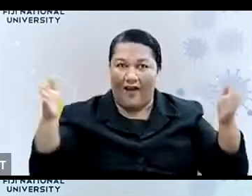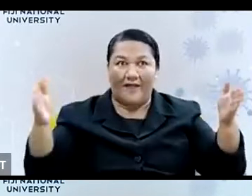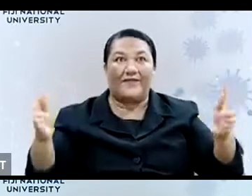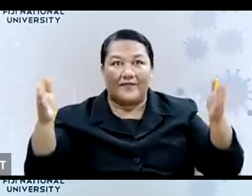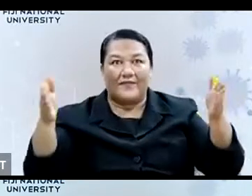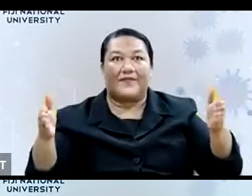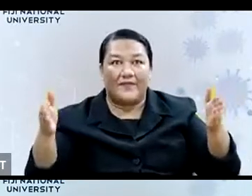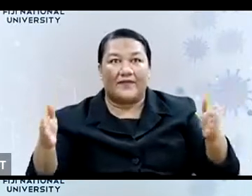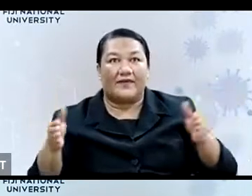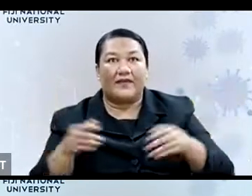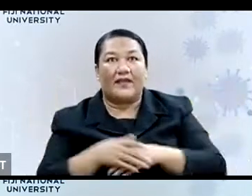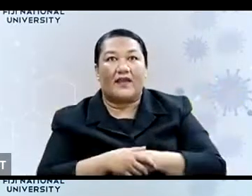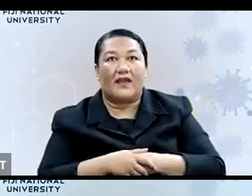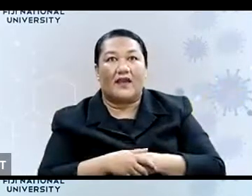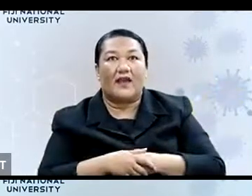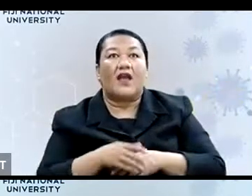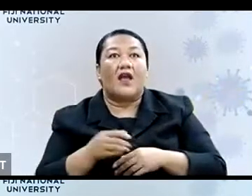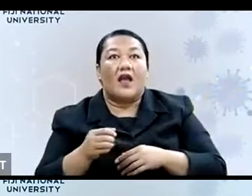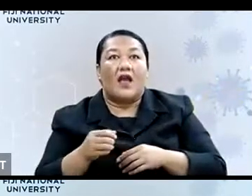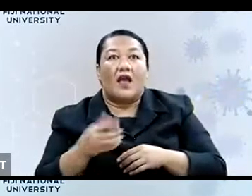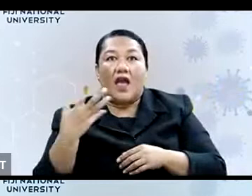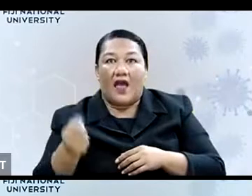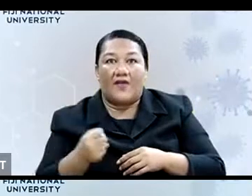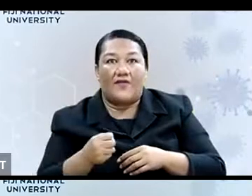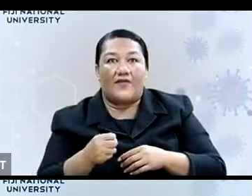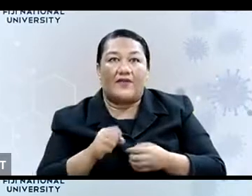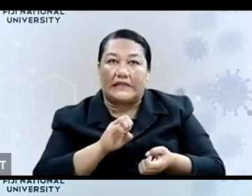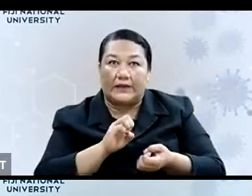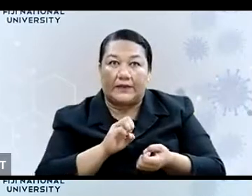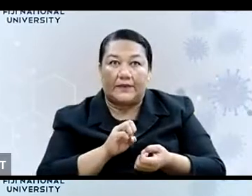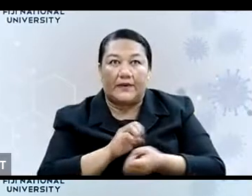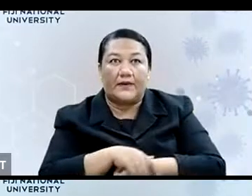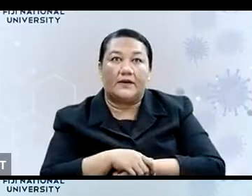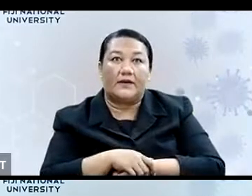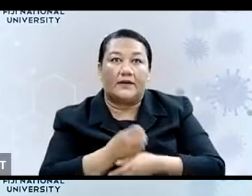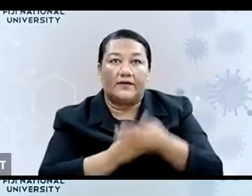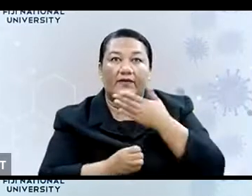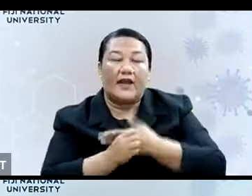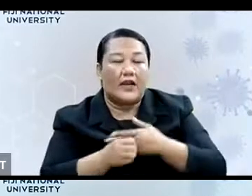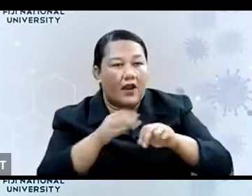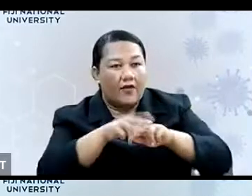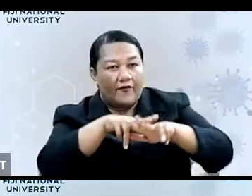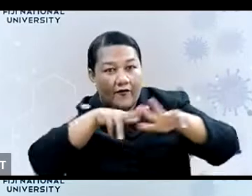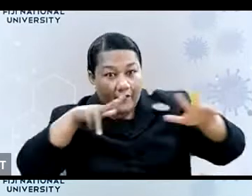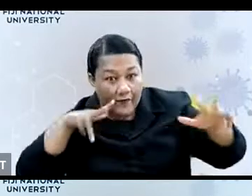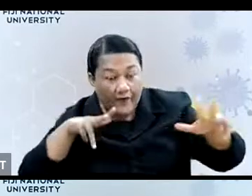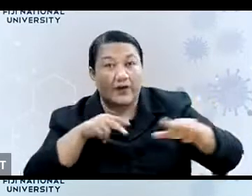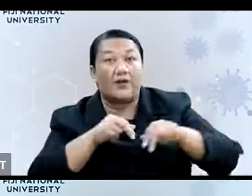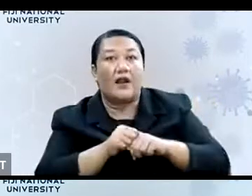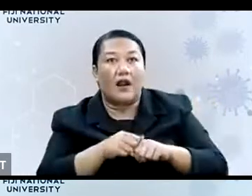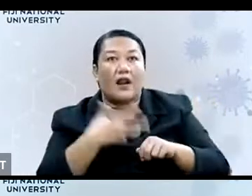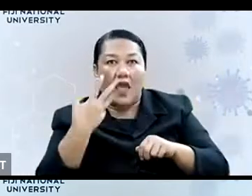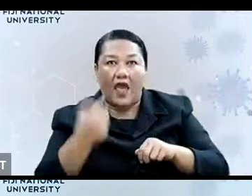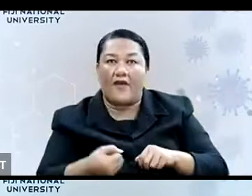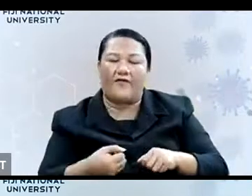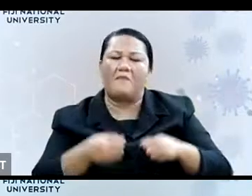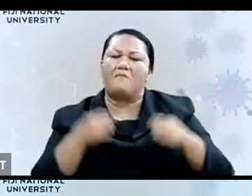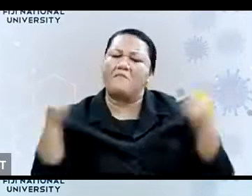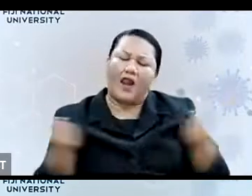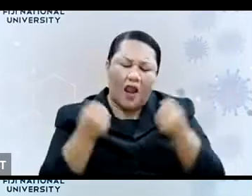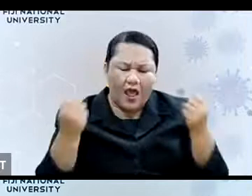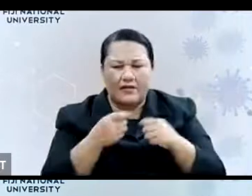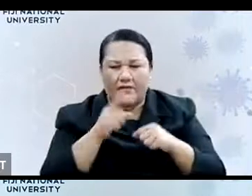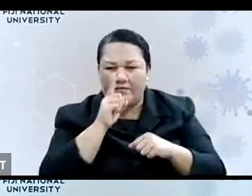exacerbated that spread have been mass gathering events. This is predominantly funerals. And unfortunately, there were large clusters formed